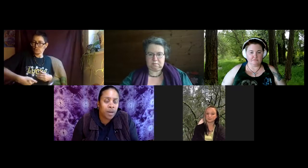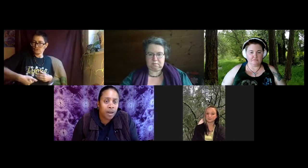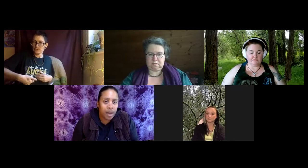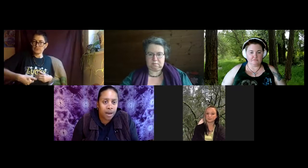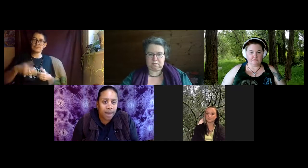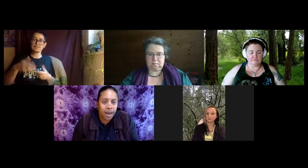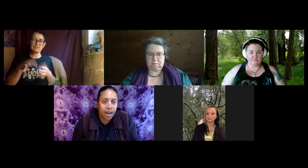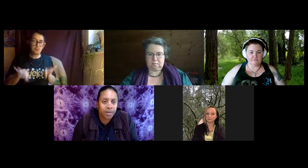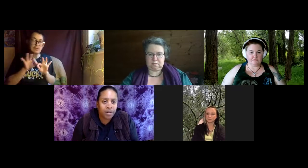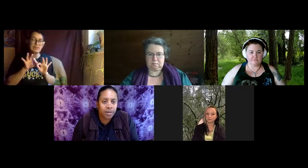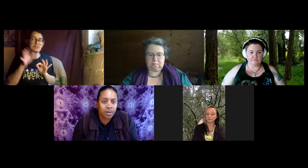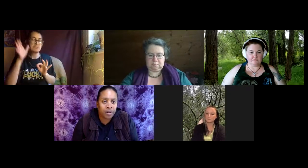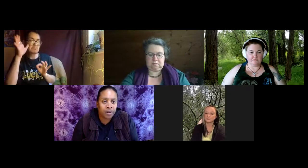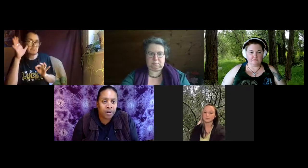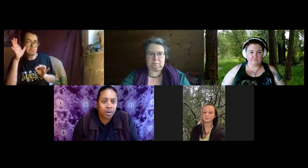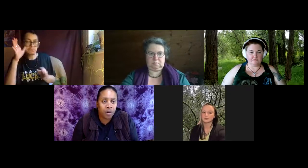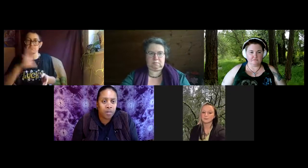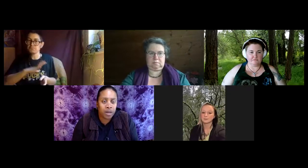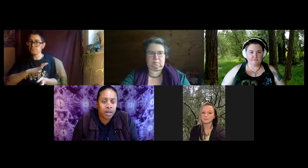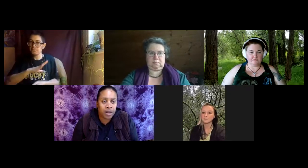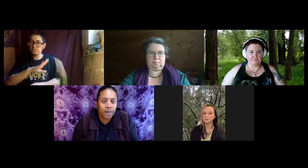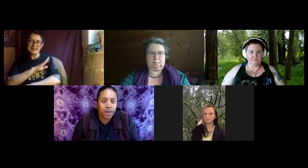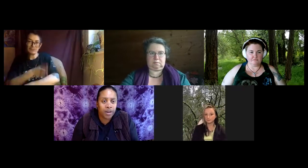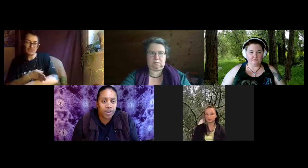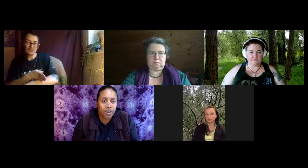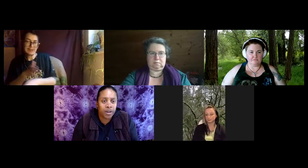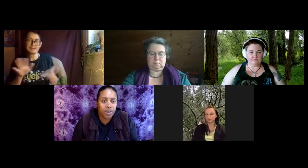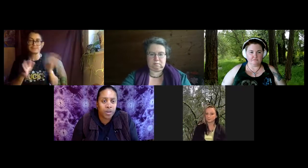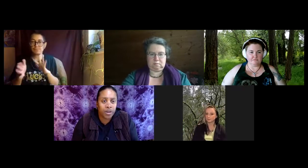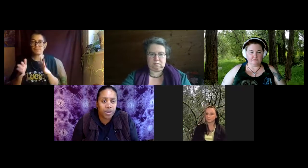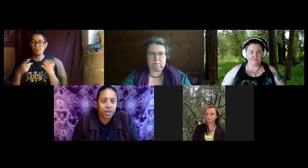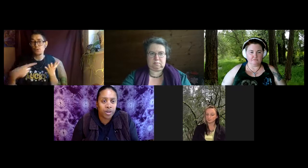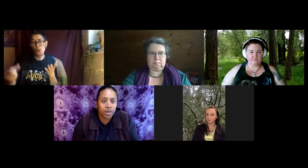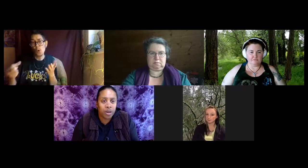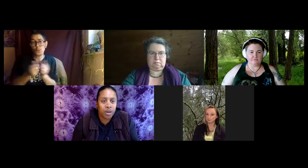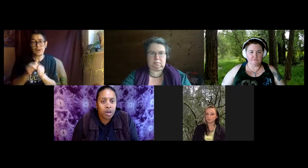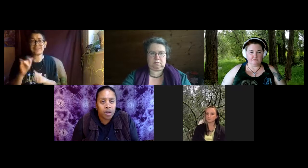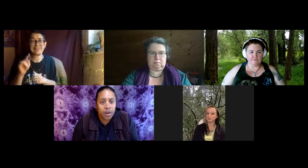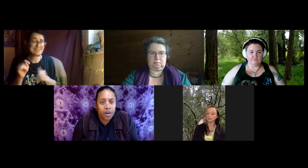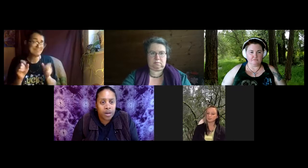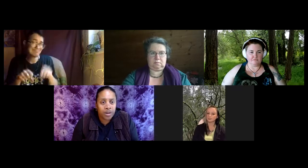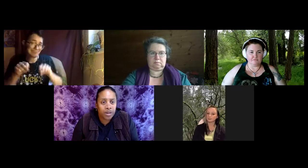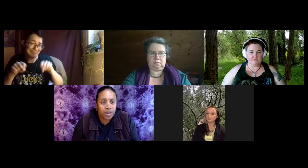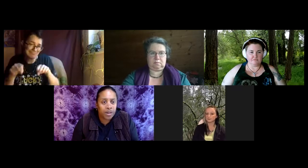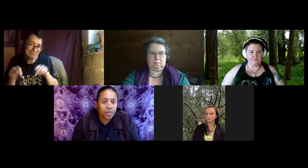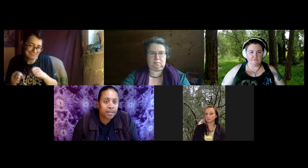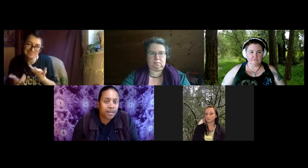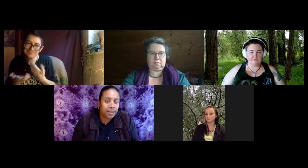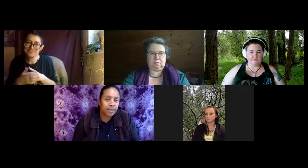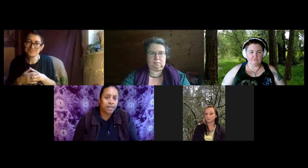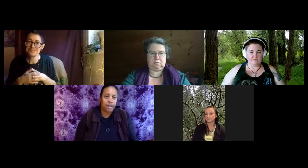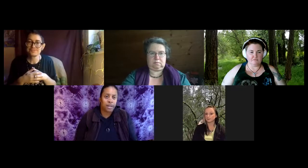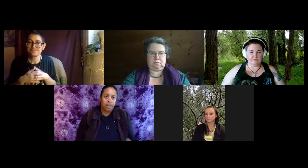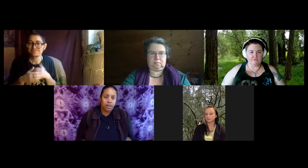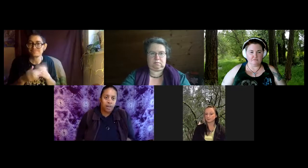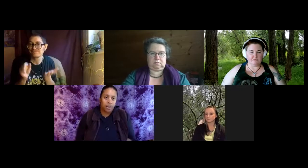to kind of analyze your own self, your energy, your intuition, you know, your energy